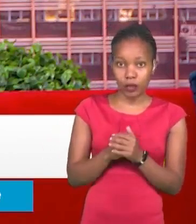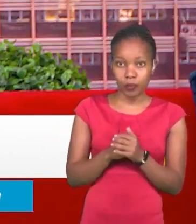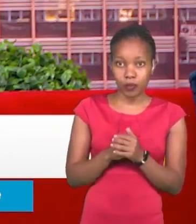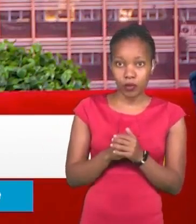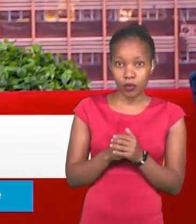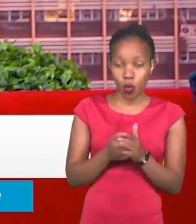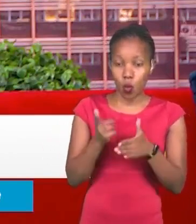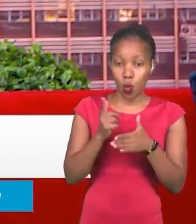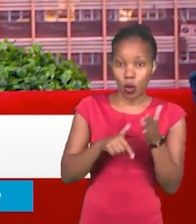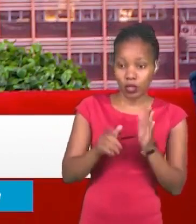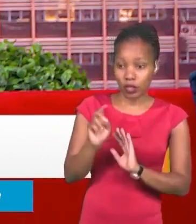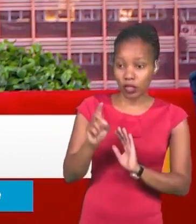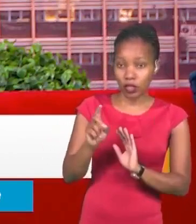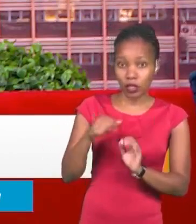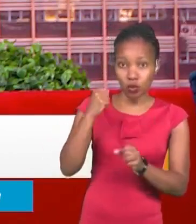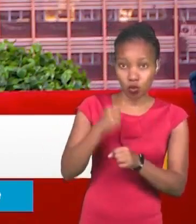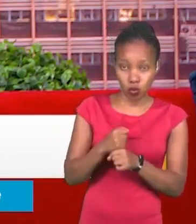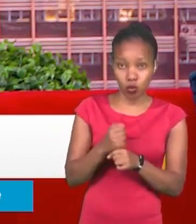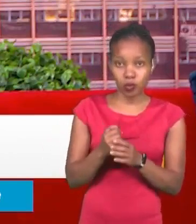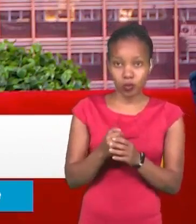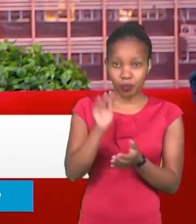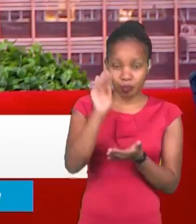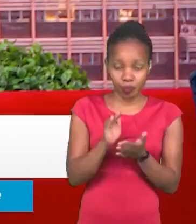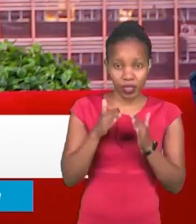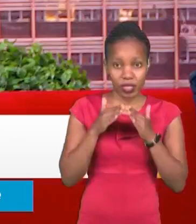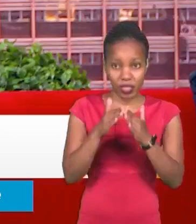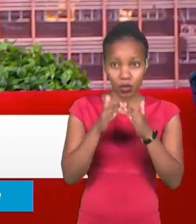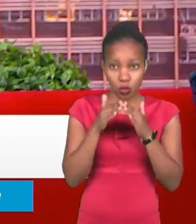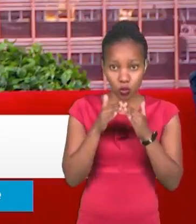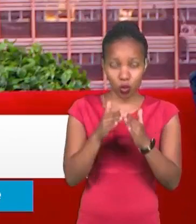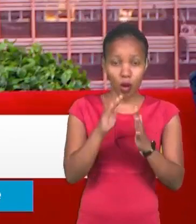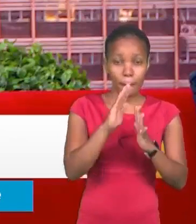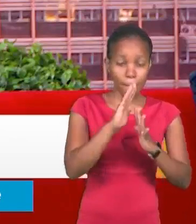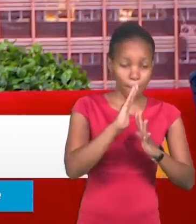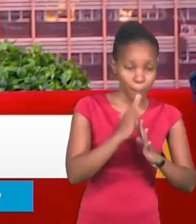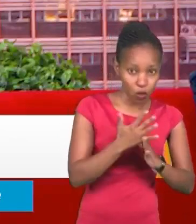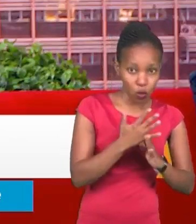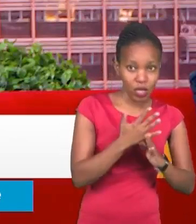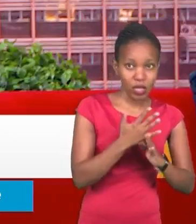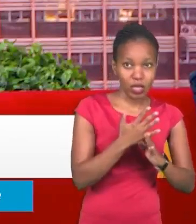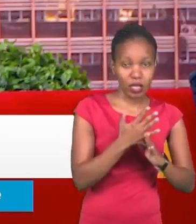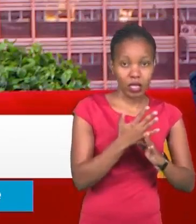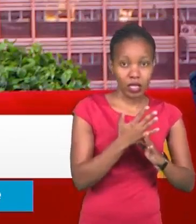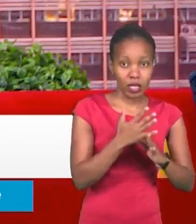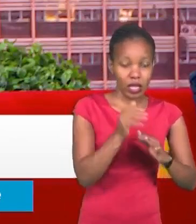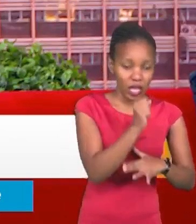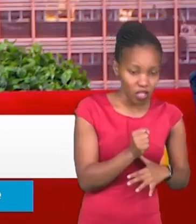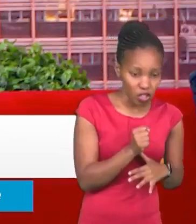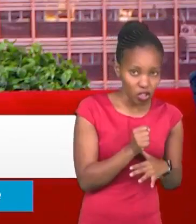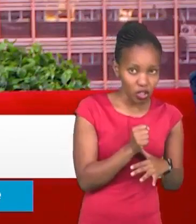to be done is to decriminalize sexual intercourse between minors of close